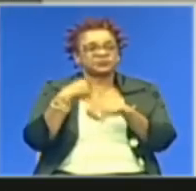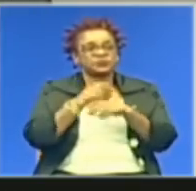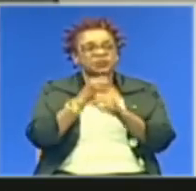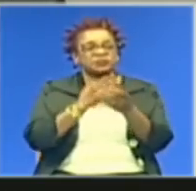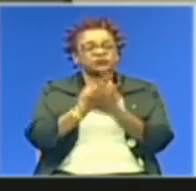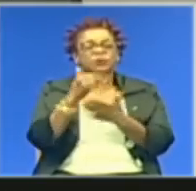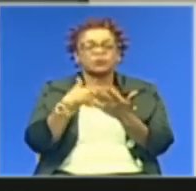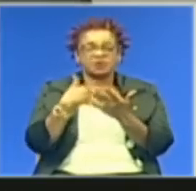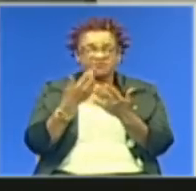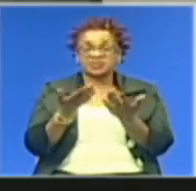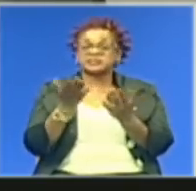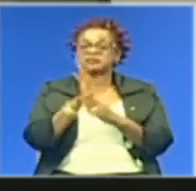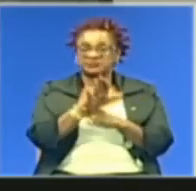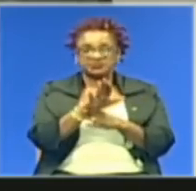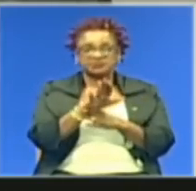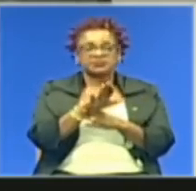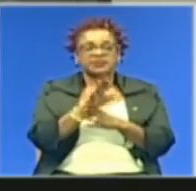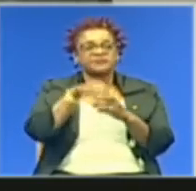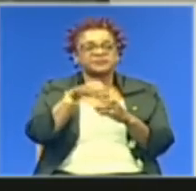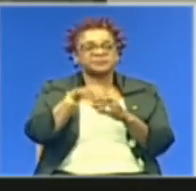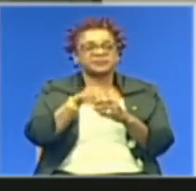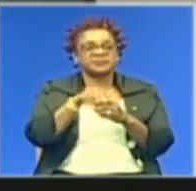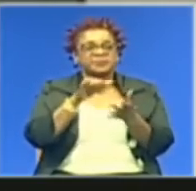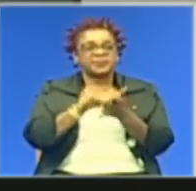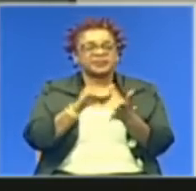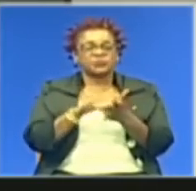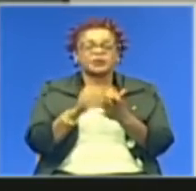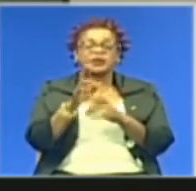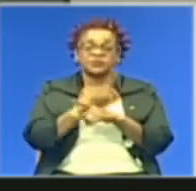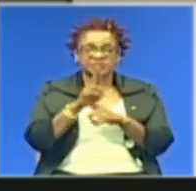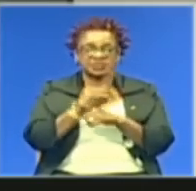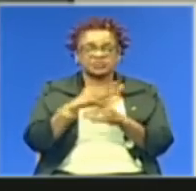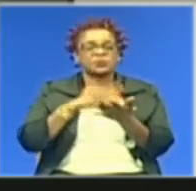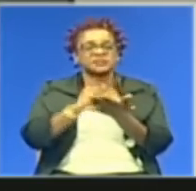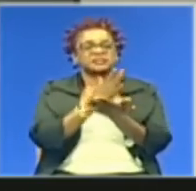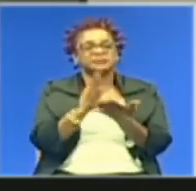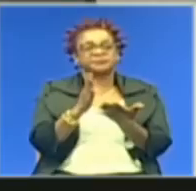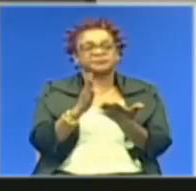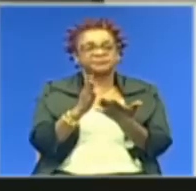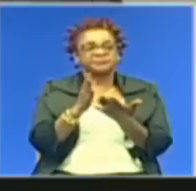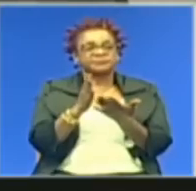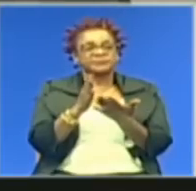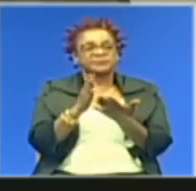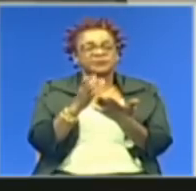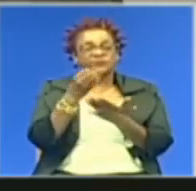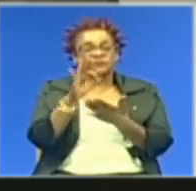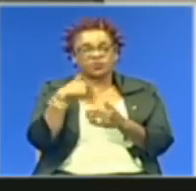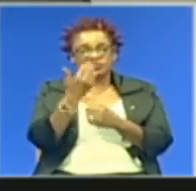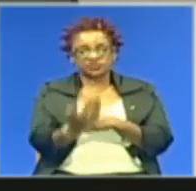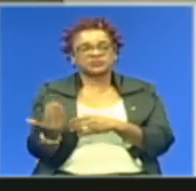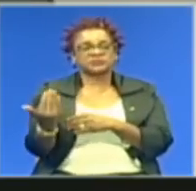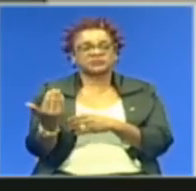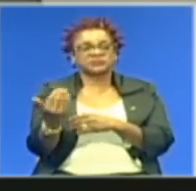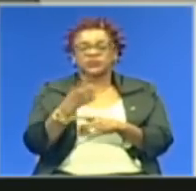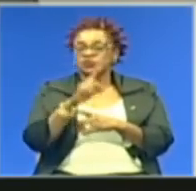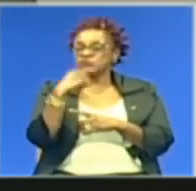a return on the investment that is being put into our sector, that our children will not only be